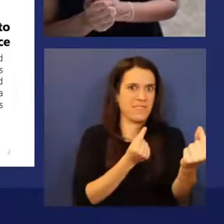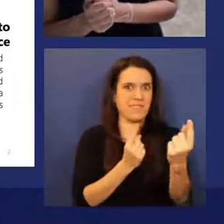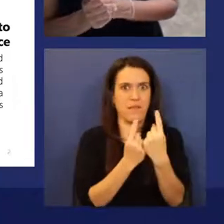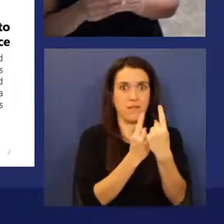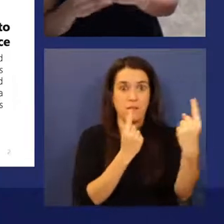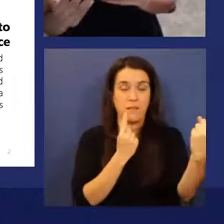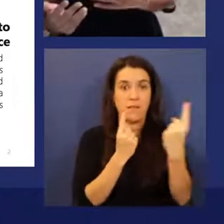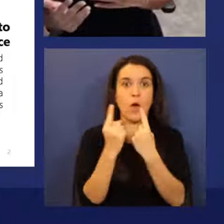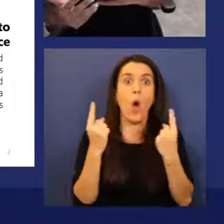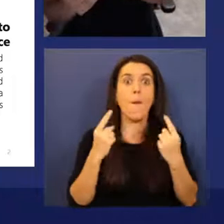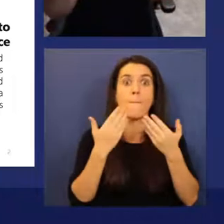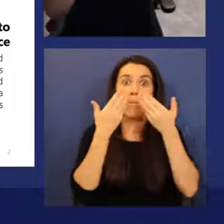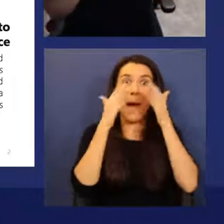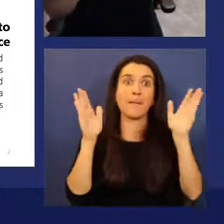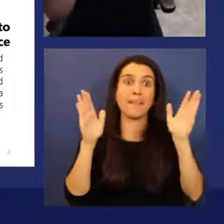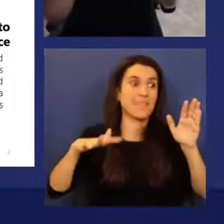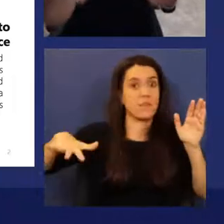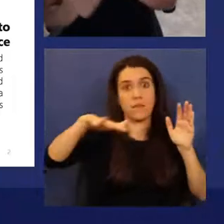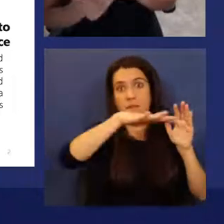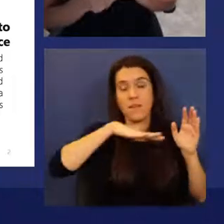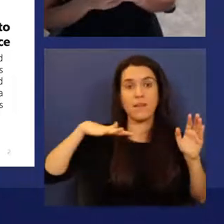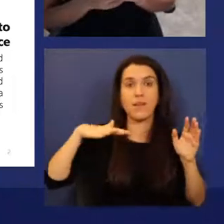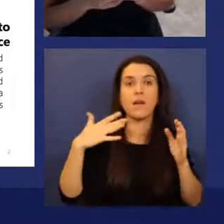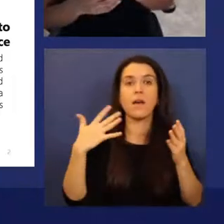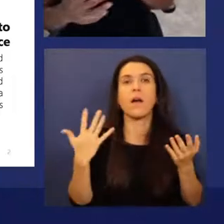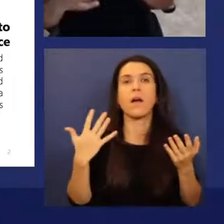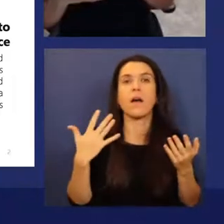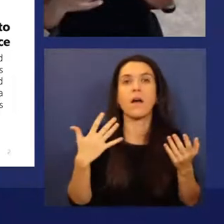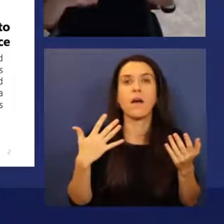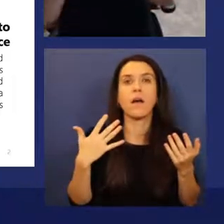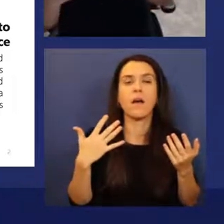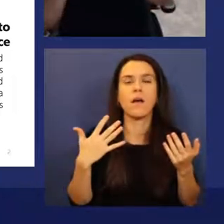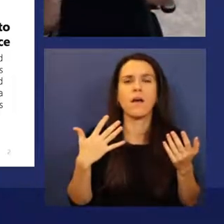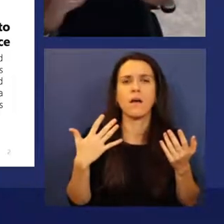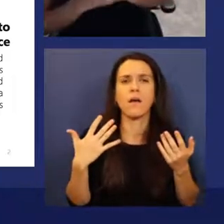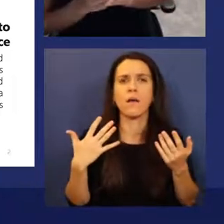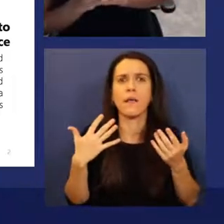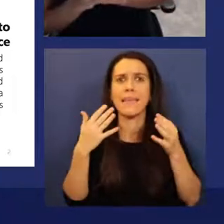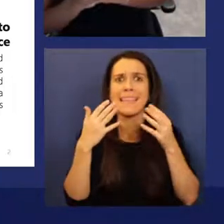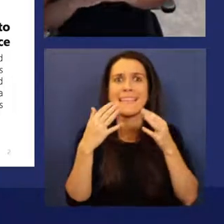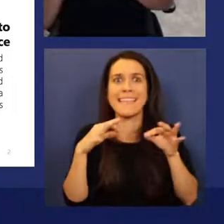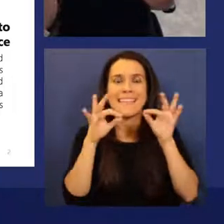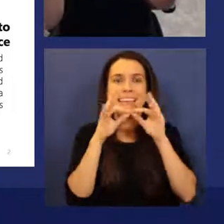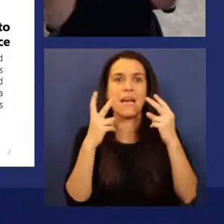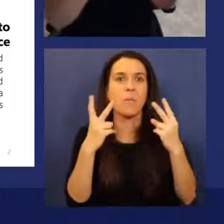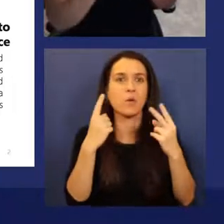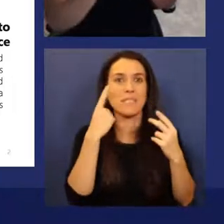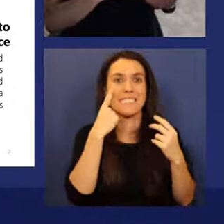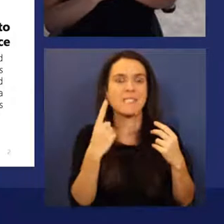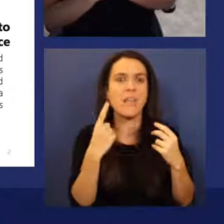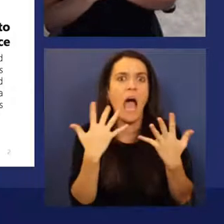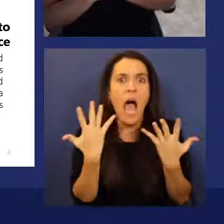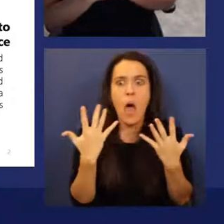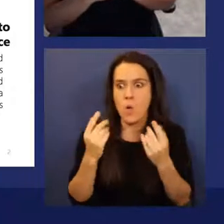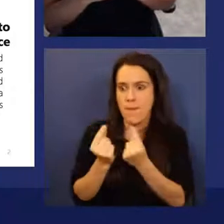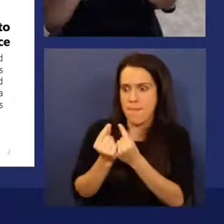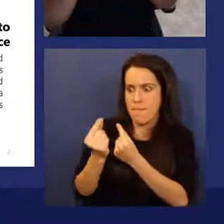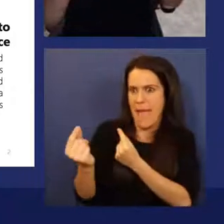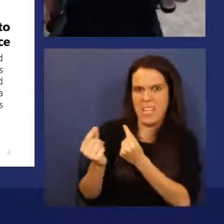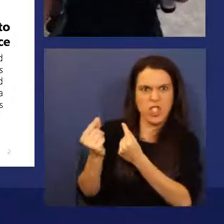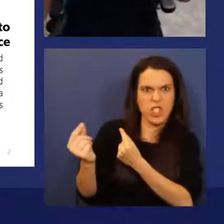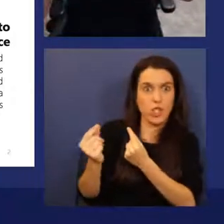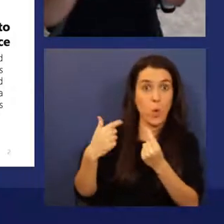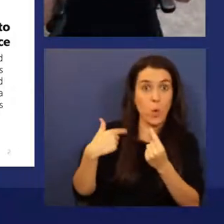public space. It became important that how do we actually measure? We can use the cameras,